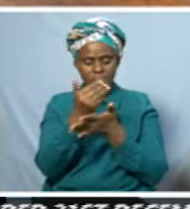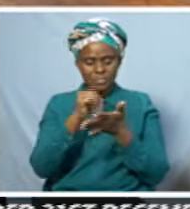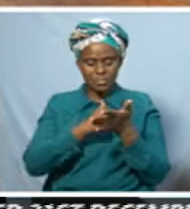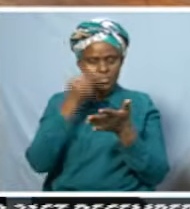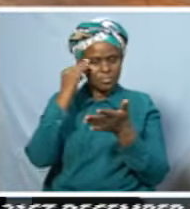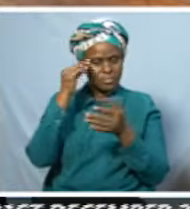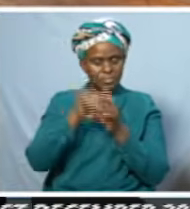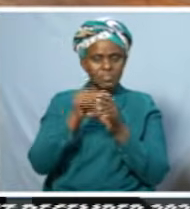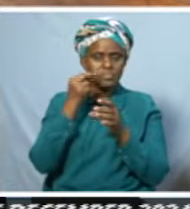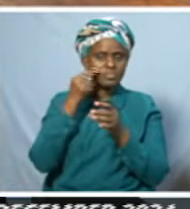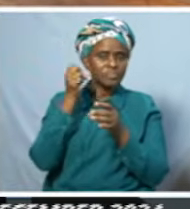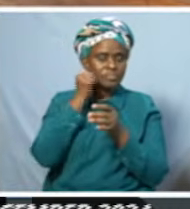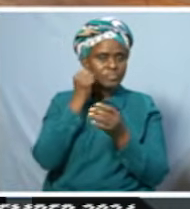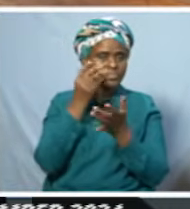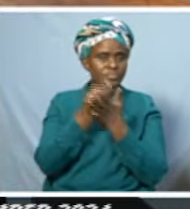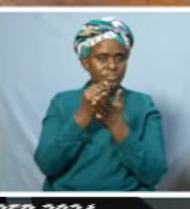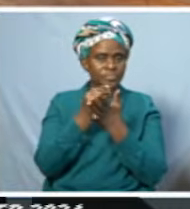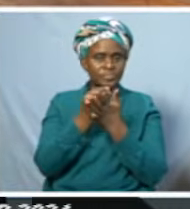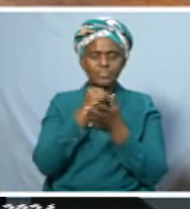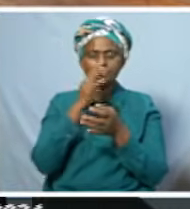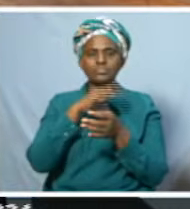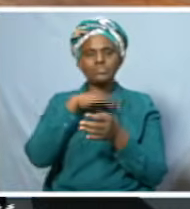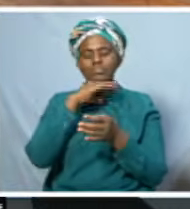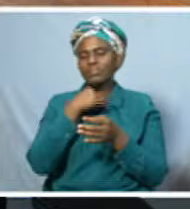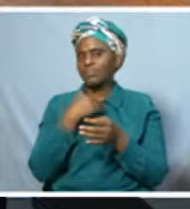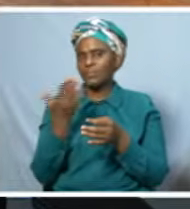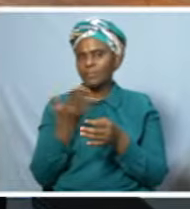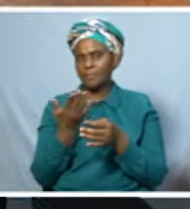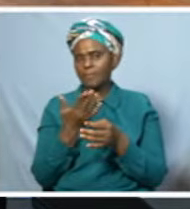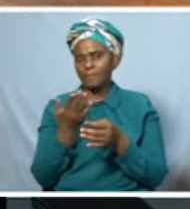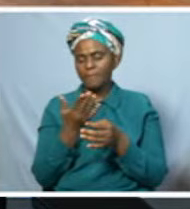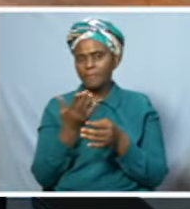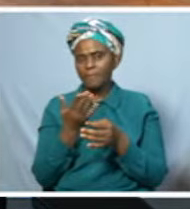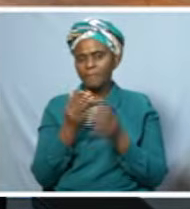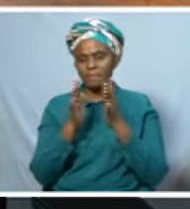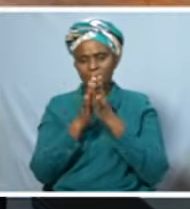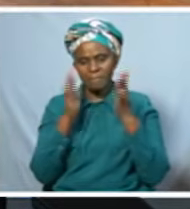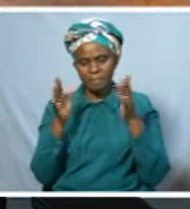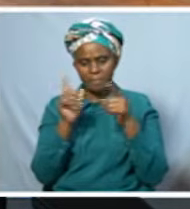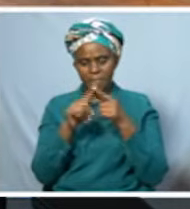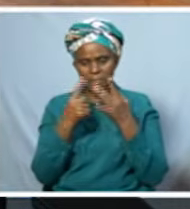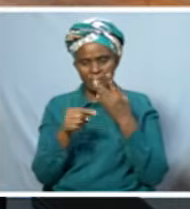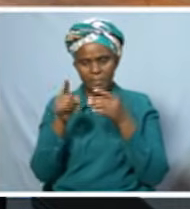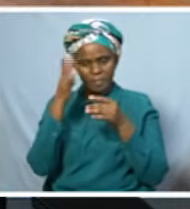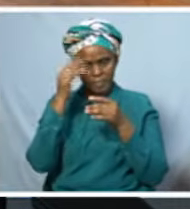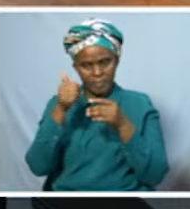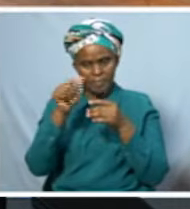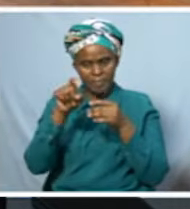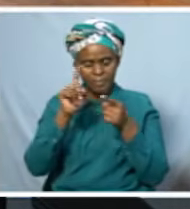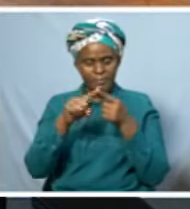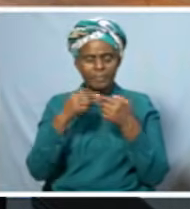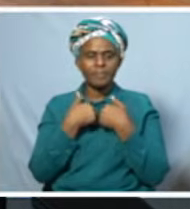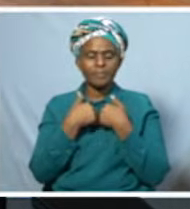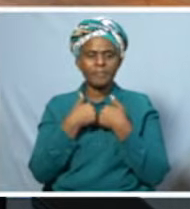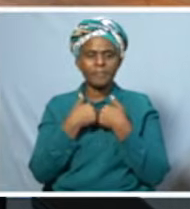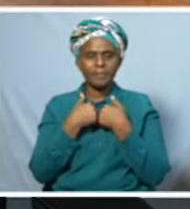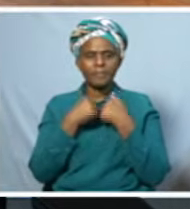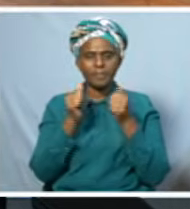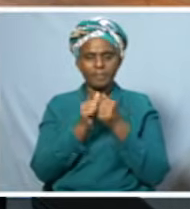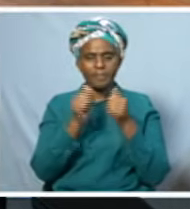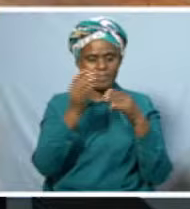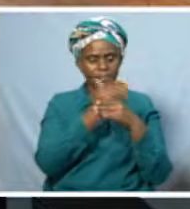know in some revenue base may not be a wider one, but that's why you need to come up